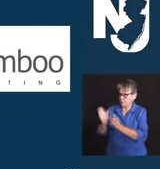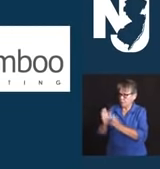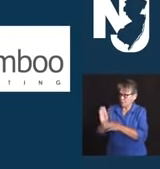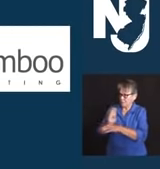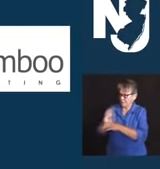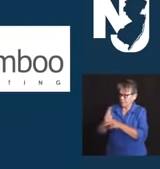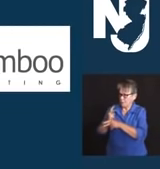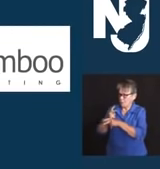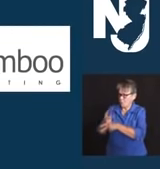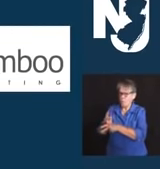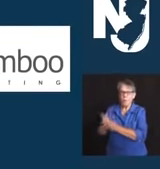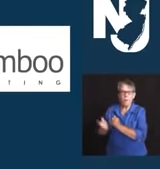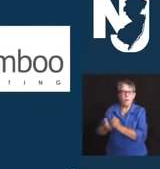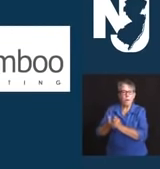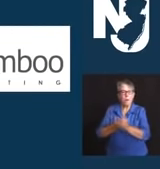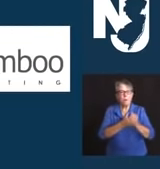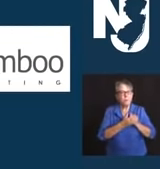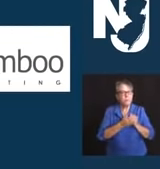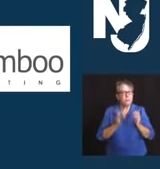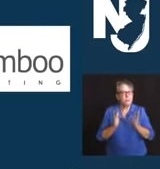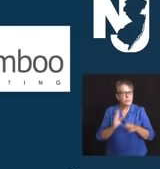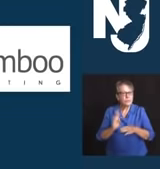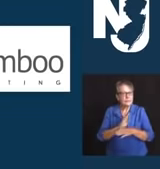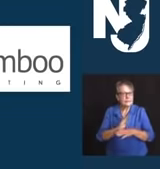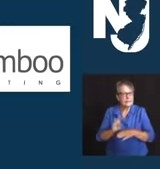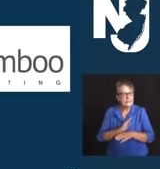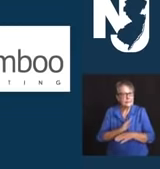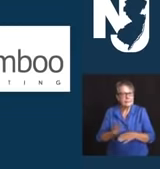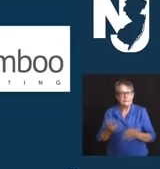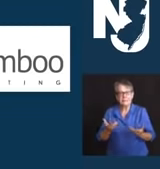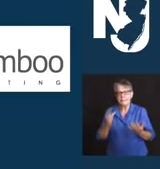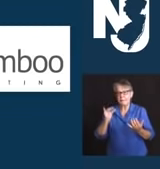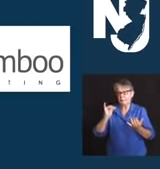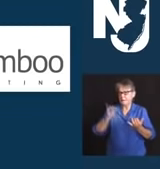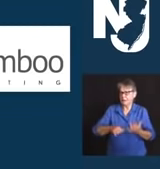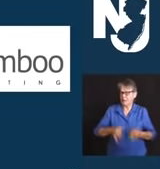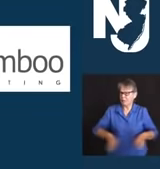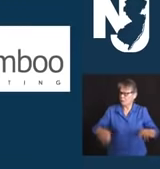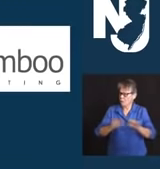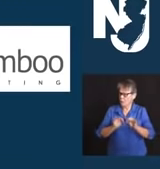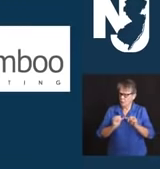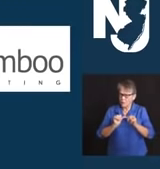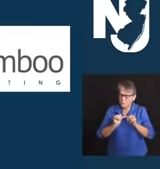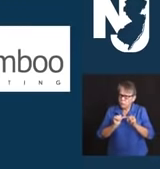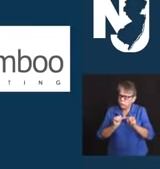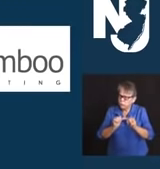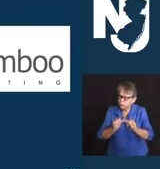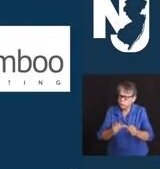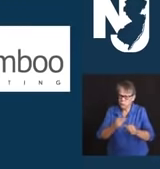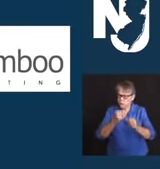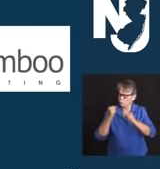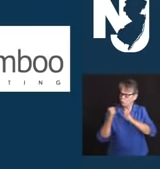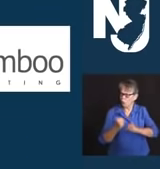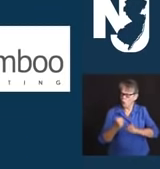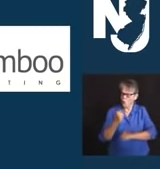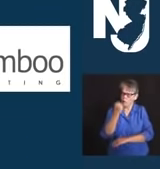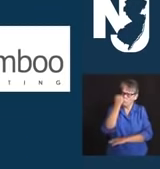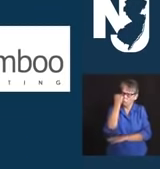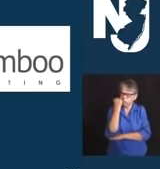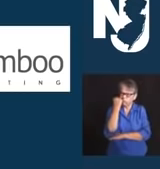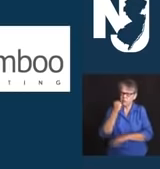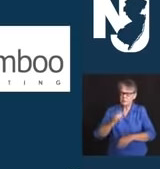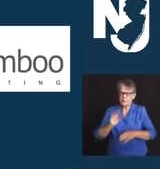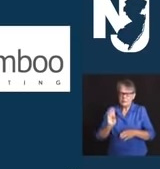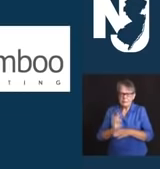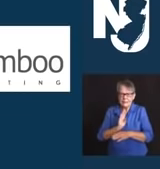for continued growth and excellence. So to Alberto, with whom I had the great honor of speaking on Monday, we are so proud that you chose to make New Jersey